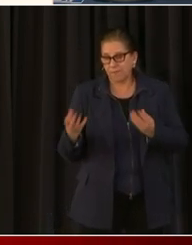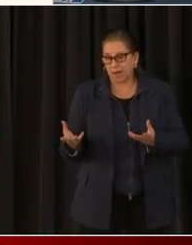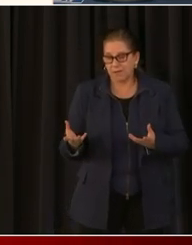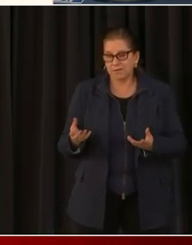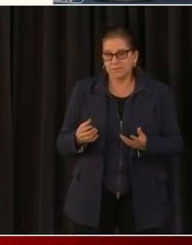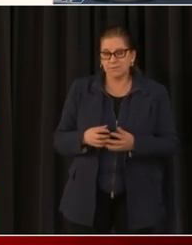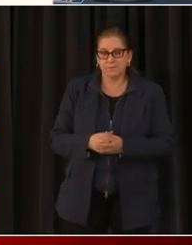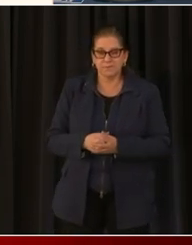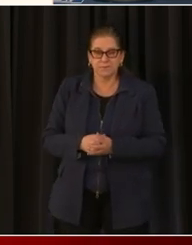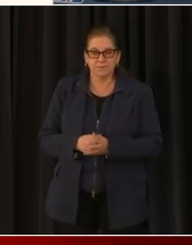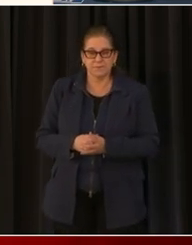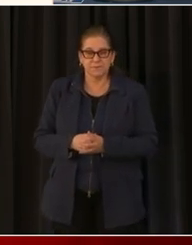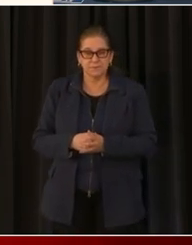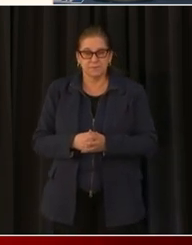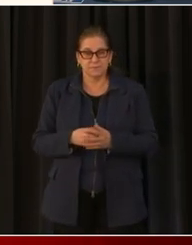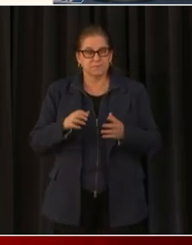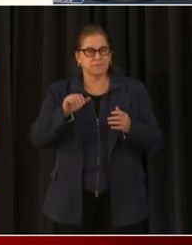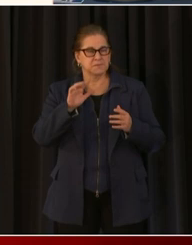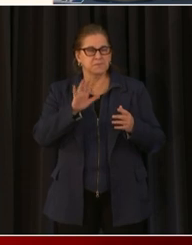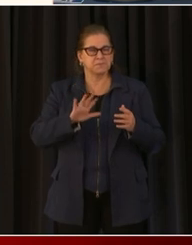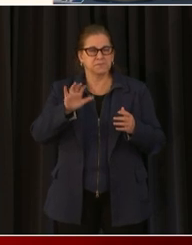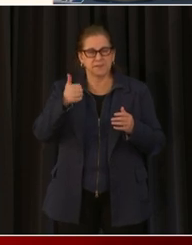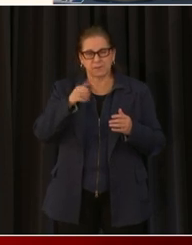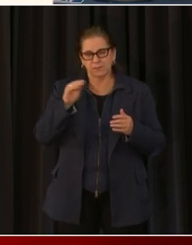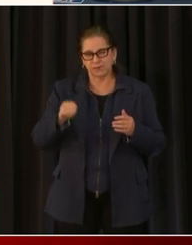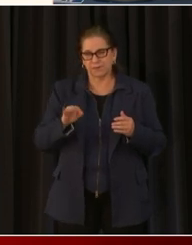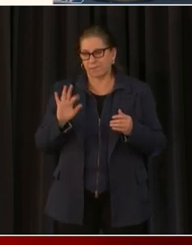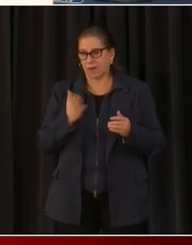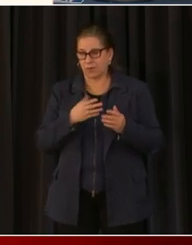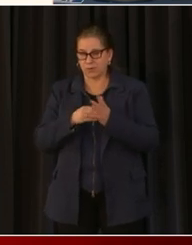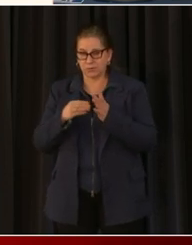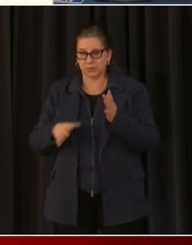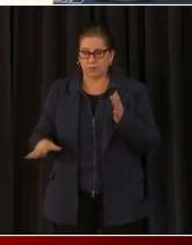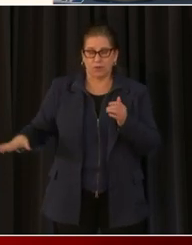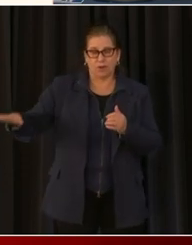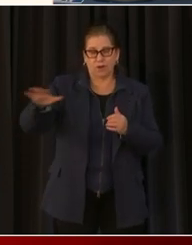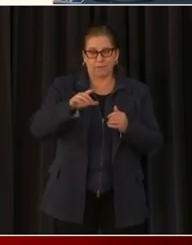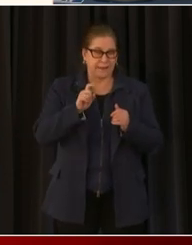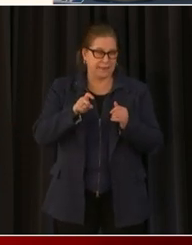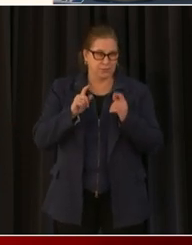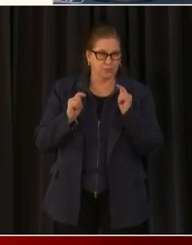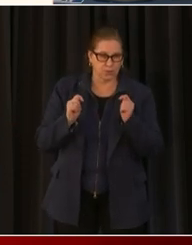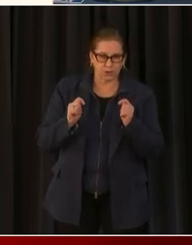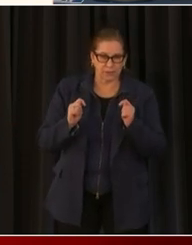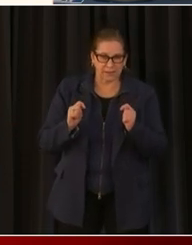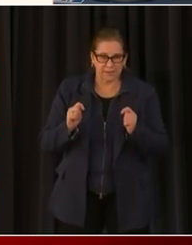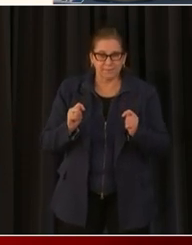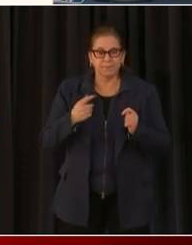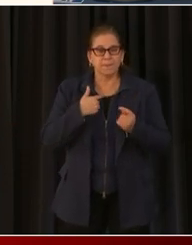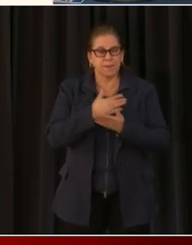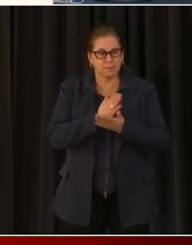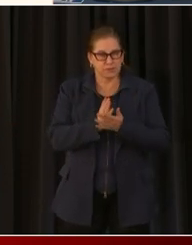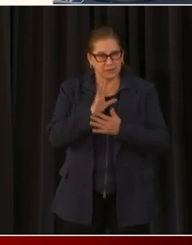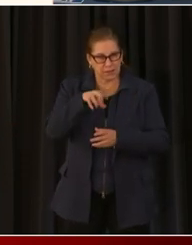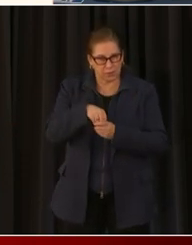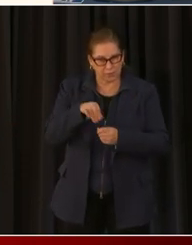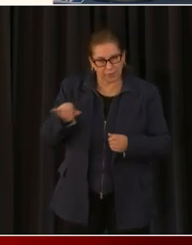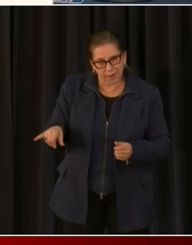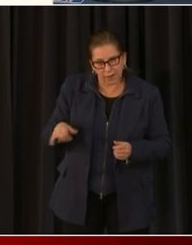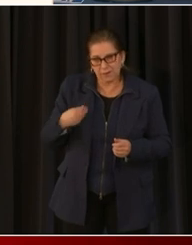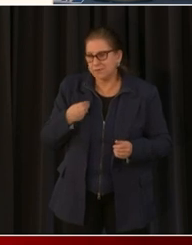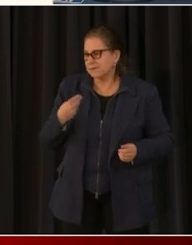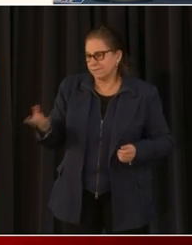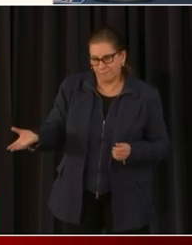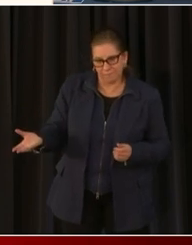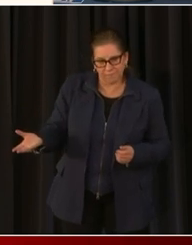tutors. Schools will begin their planning process as soon as they receive their budgets, and we're asking our school leaders to engage with